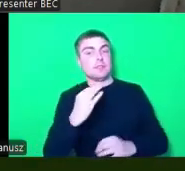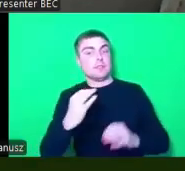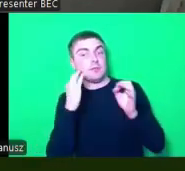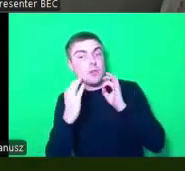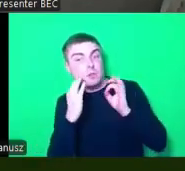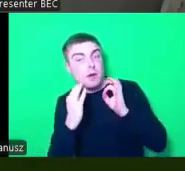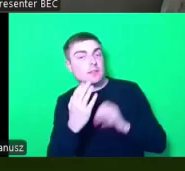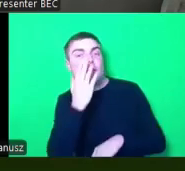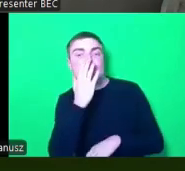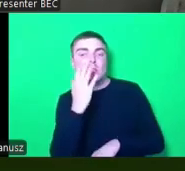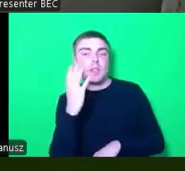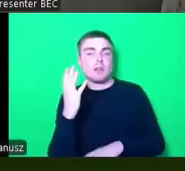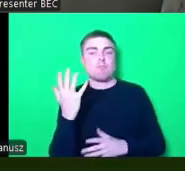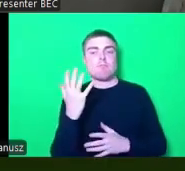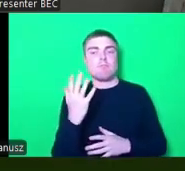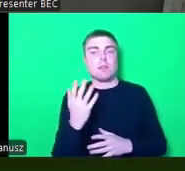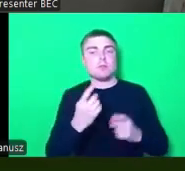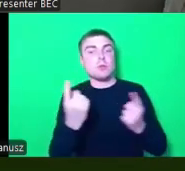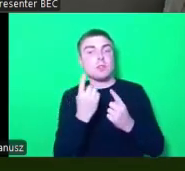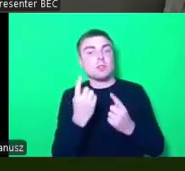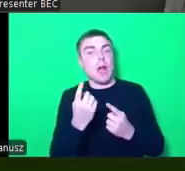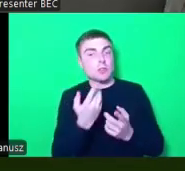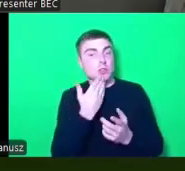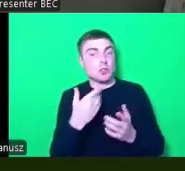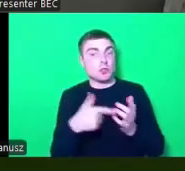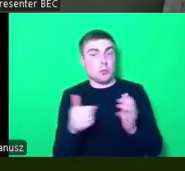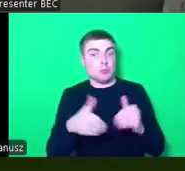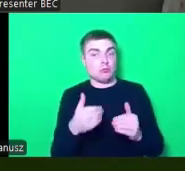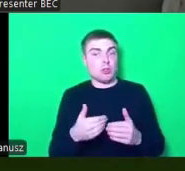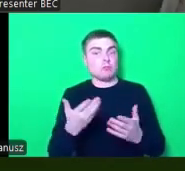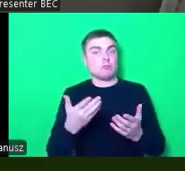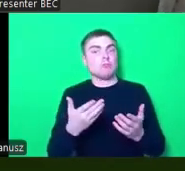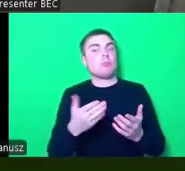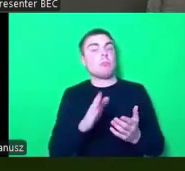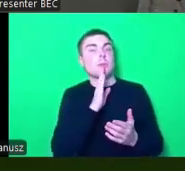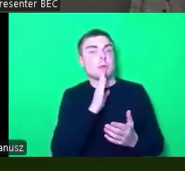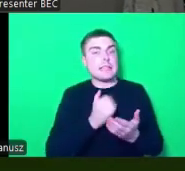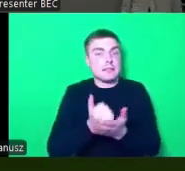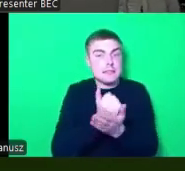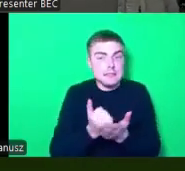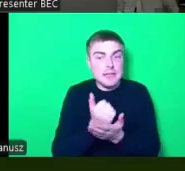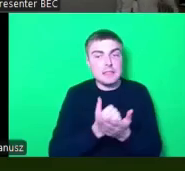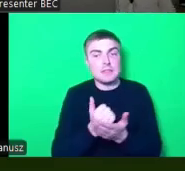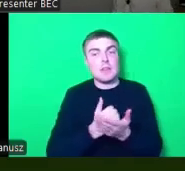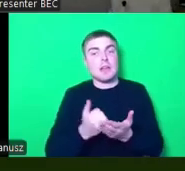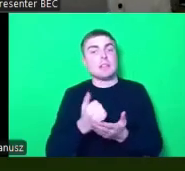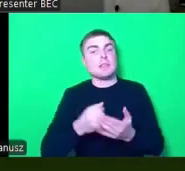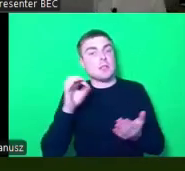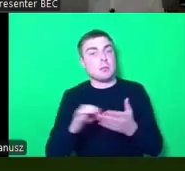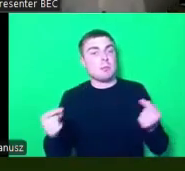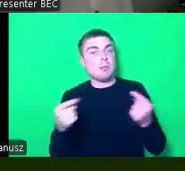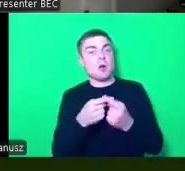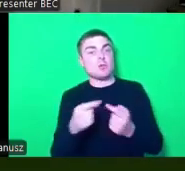of medicines in areas of the city of Brussels. And they could relate the consumption